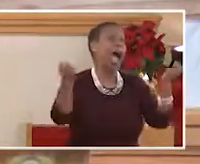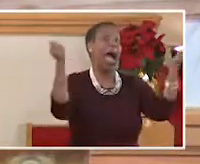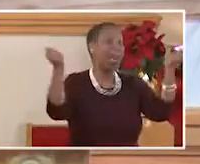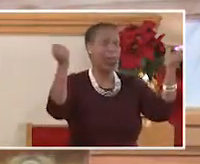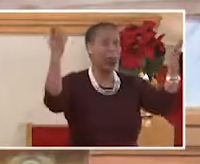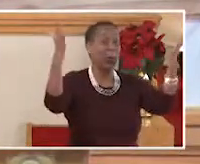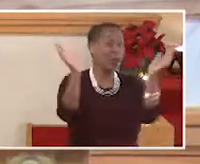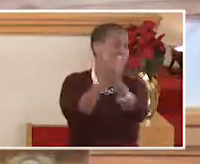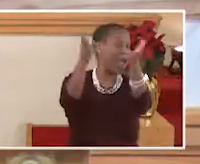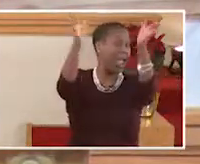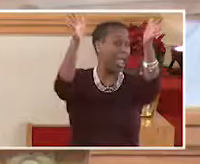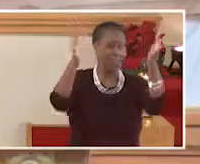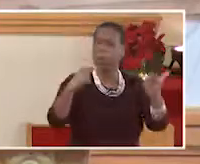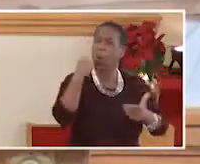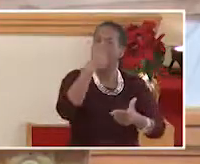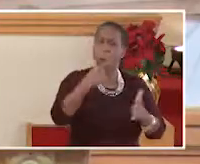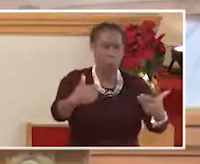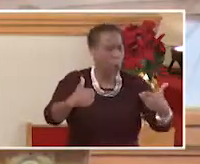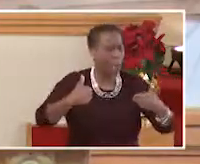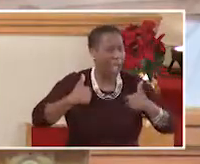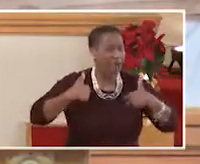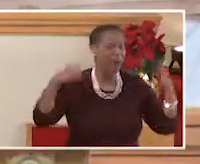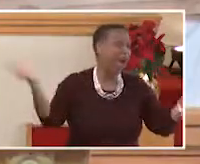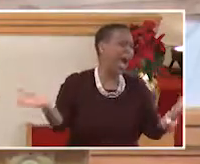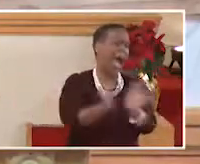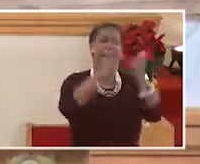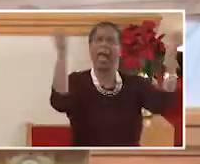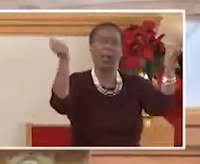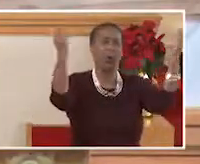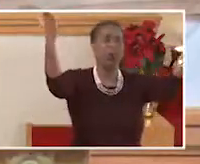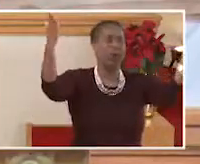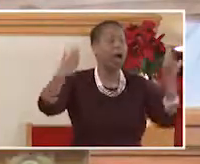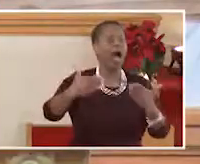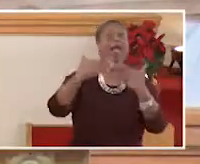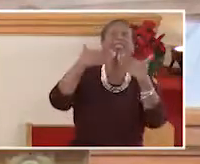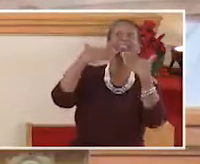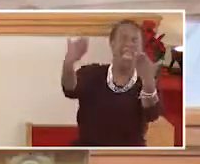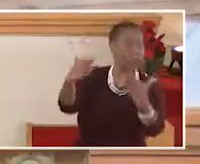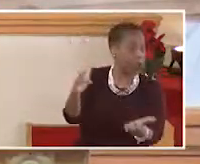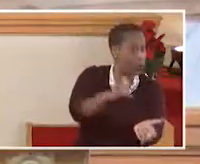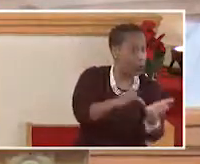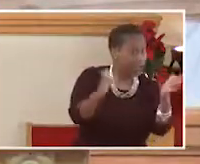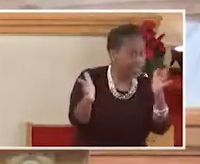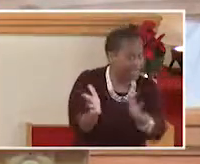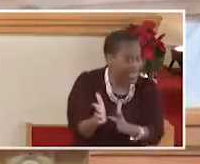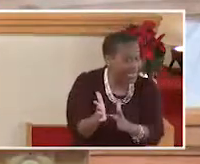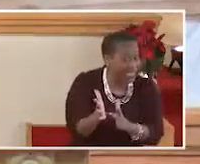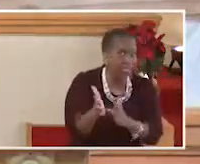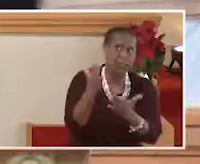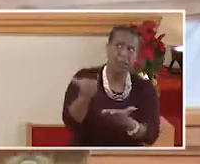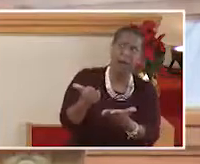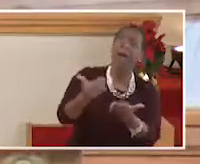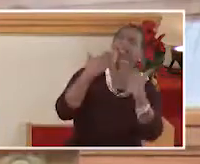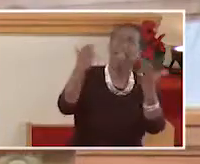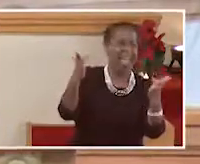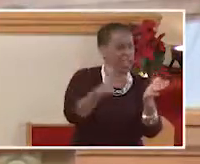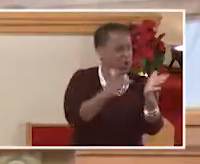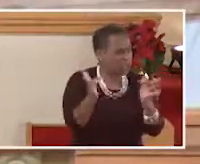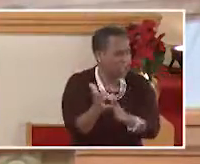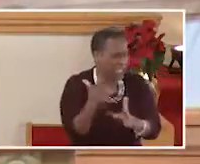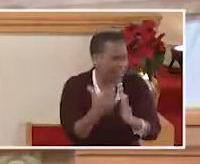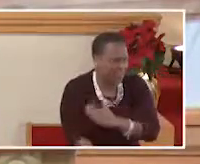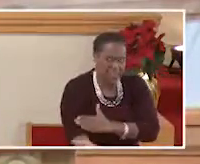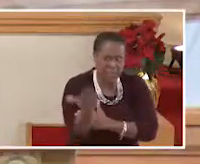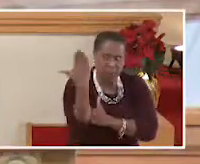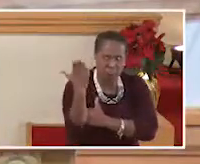that God on this morning? Does anybody have a thank you, Jesus, for that God on this morning?